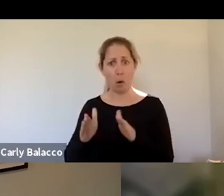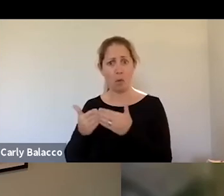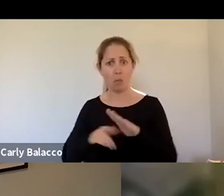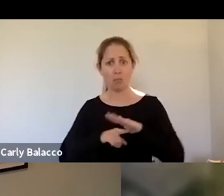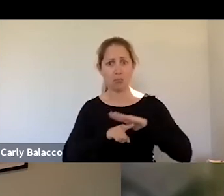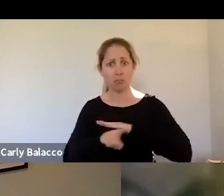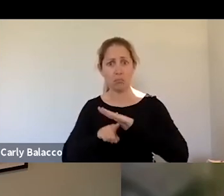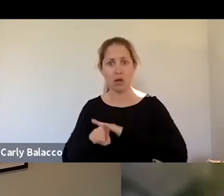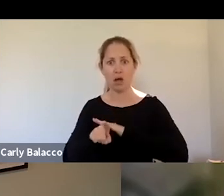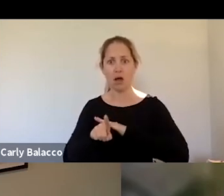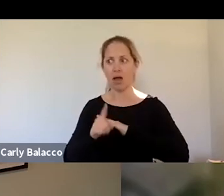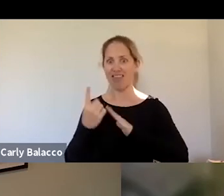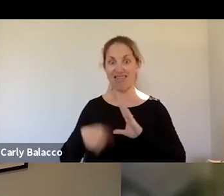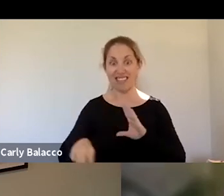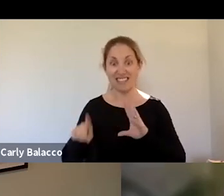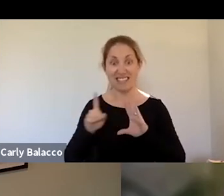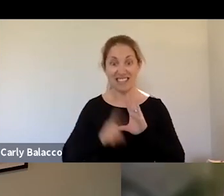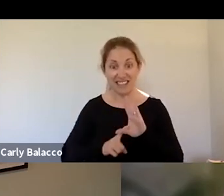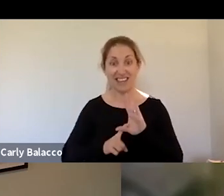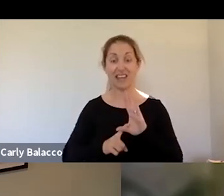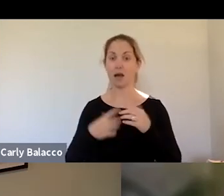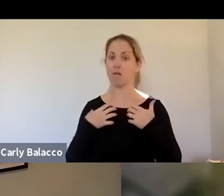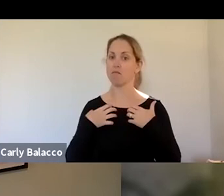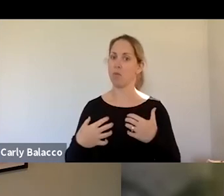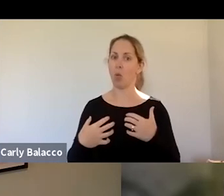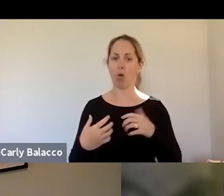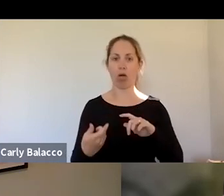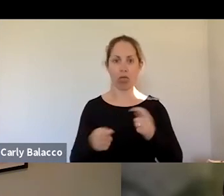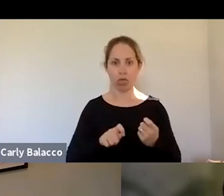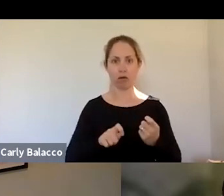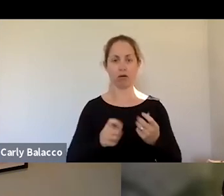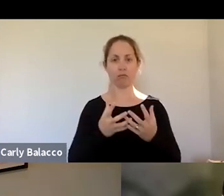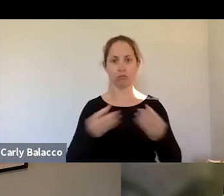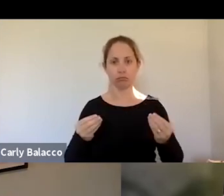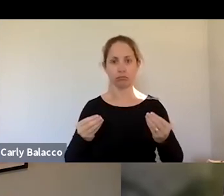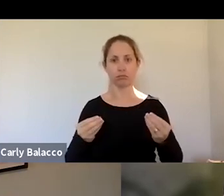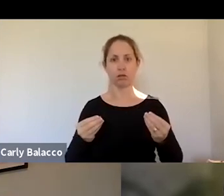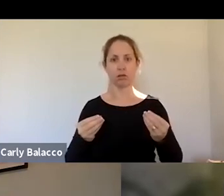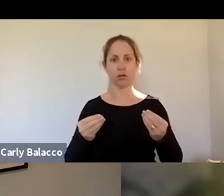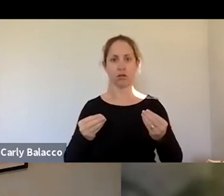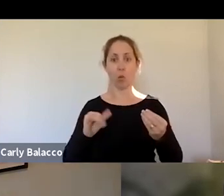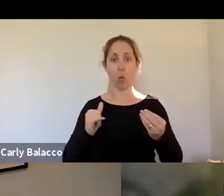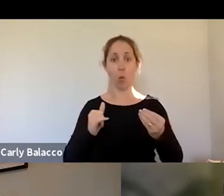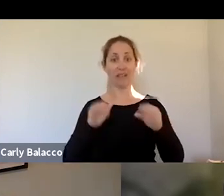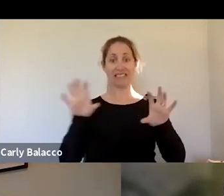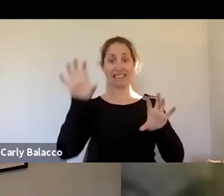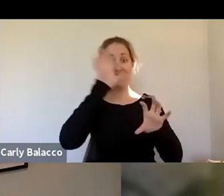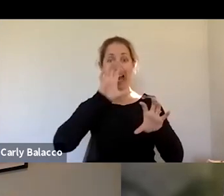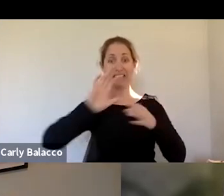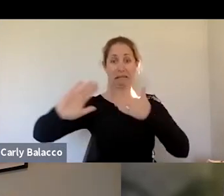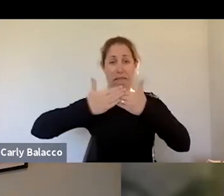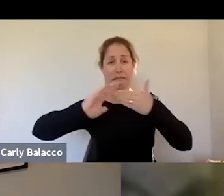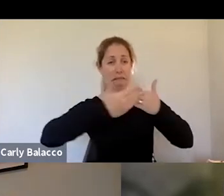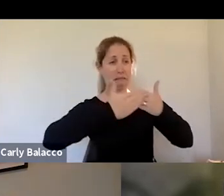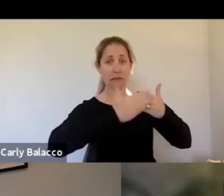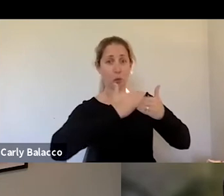a number of fresh lockdowns, cancellations, border closures. So it's been really